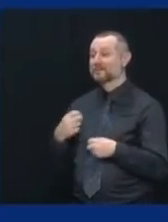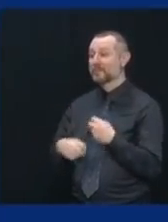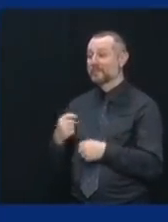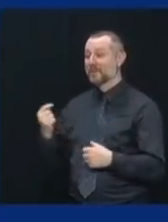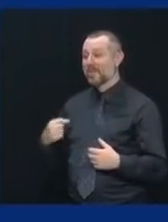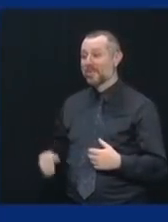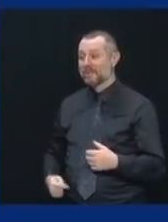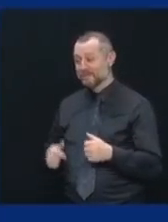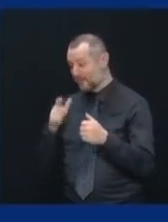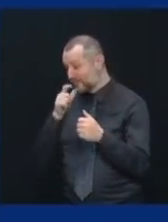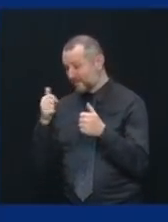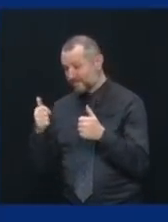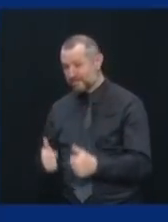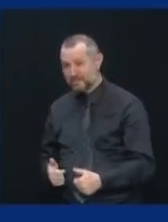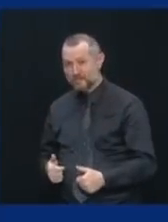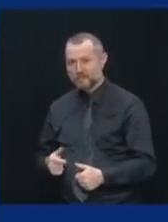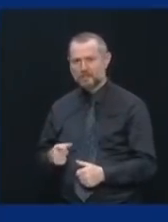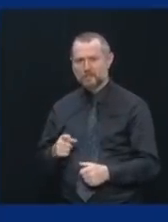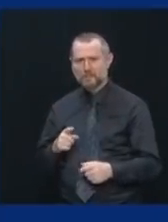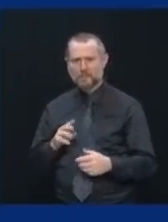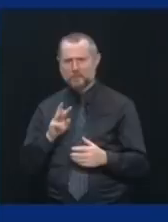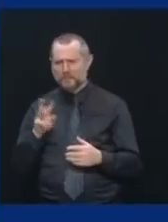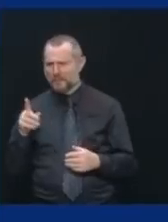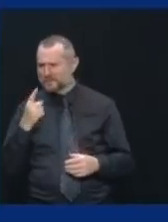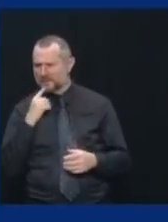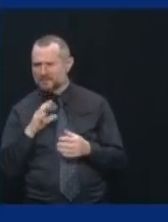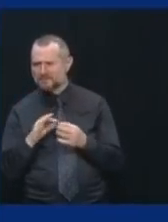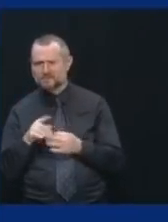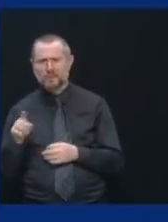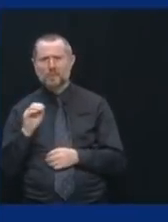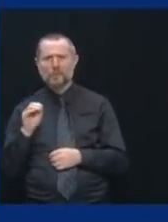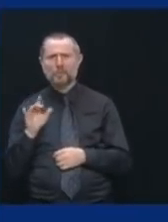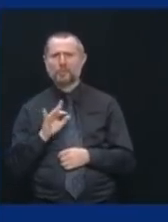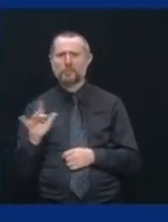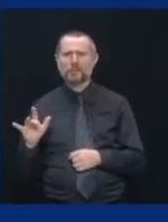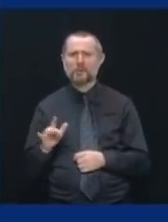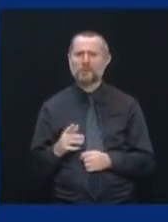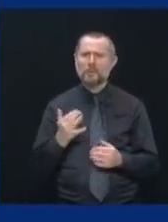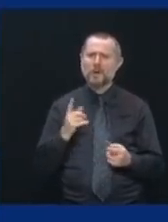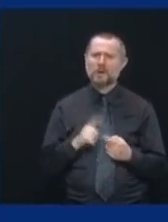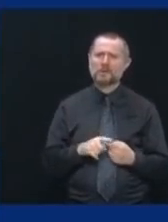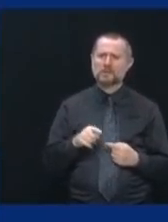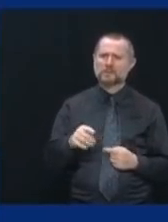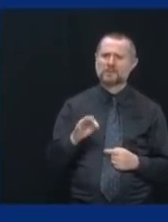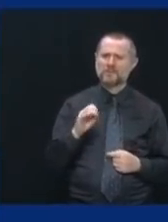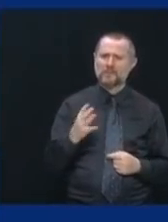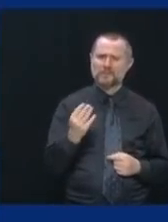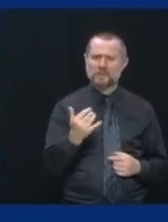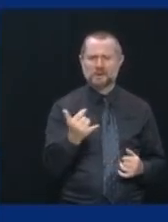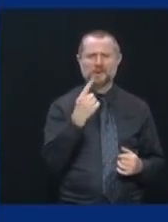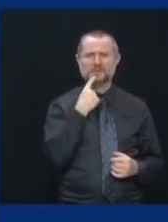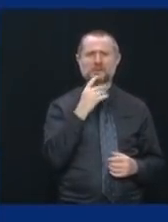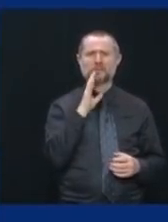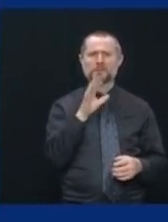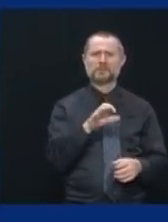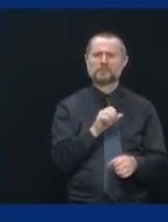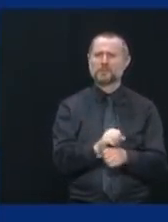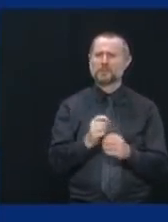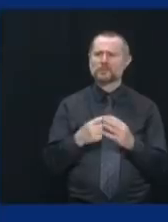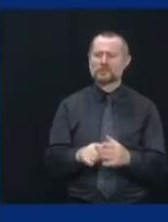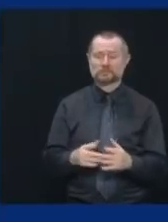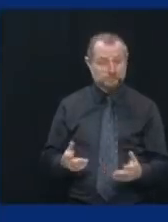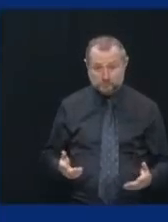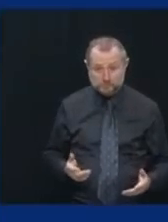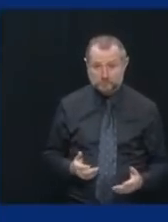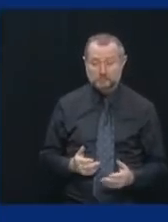to be reflected on any of the screening websites. You said earlier you'd have to wait until the 14th to make those appointments. But Governor, what would you